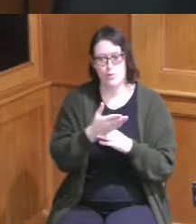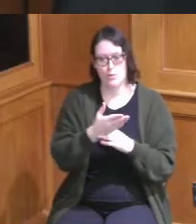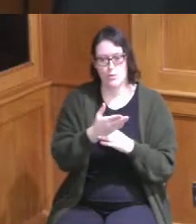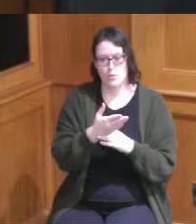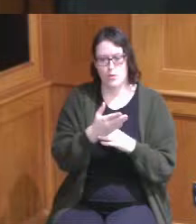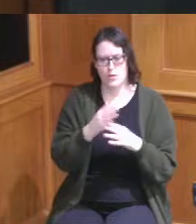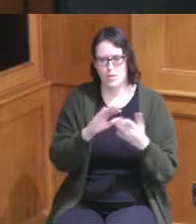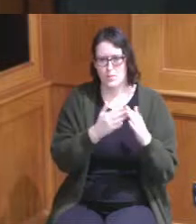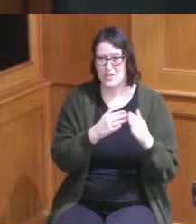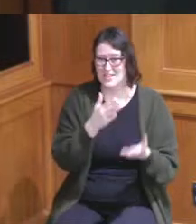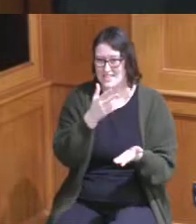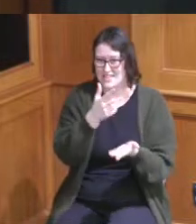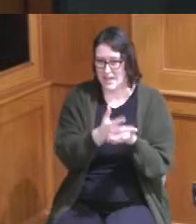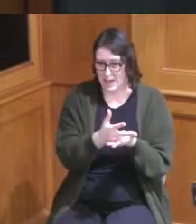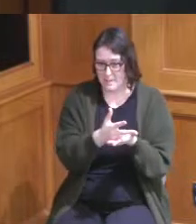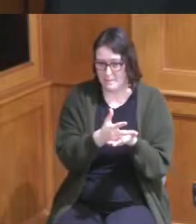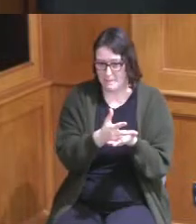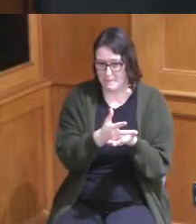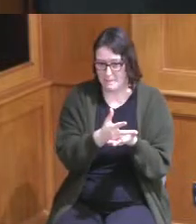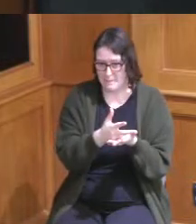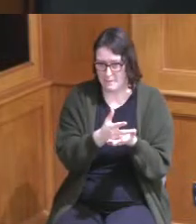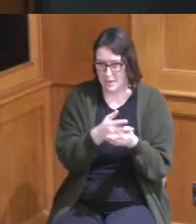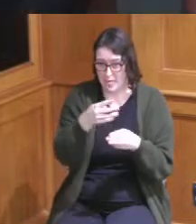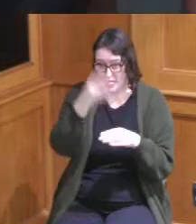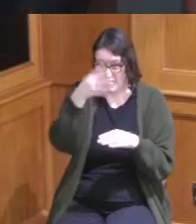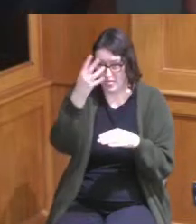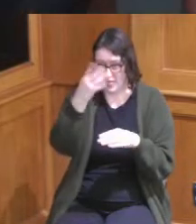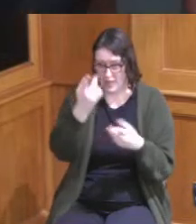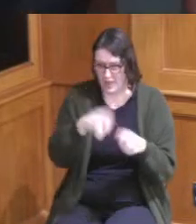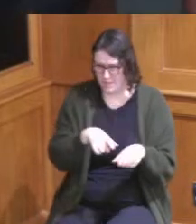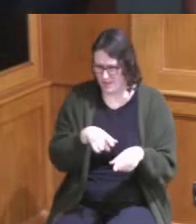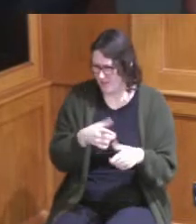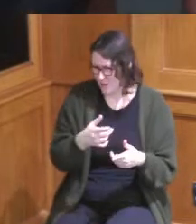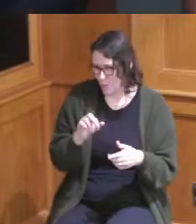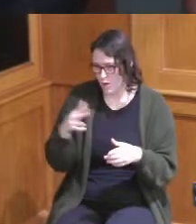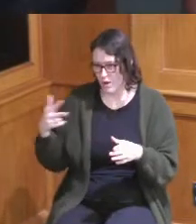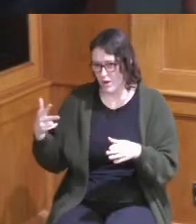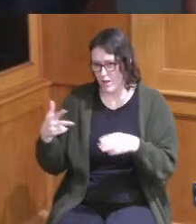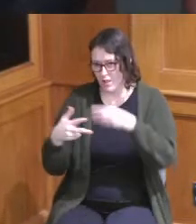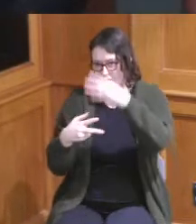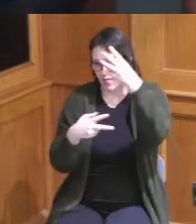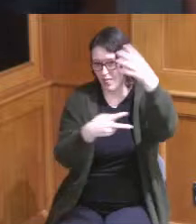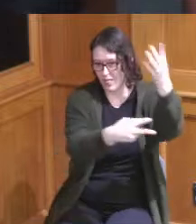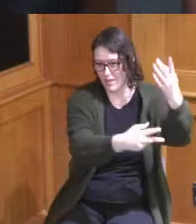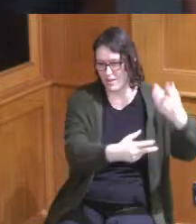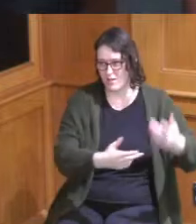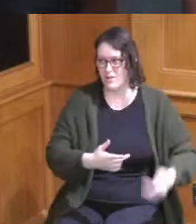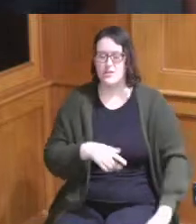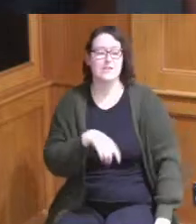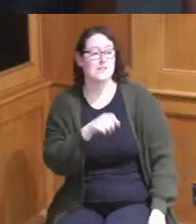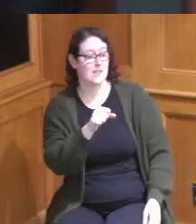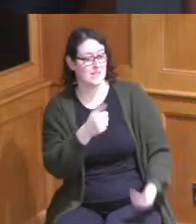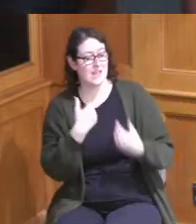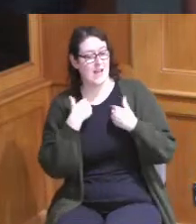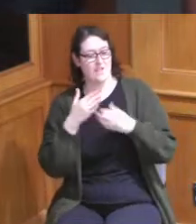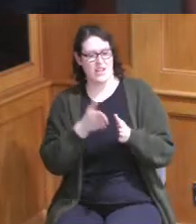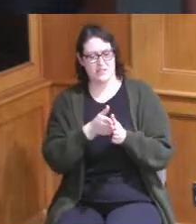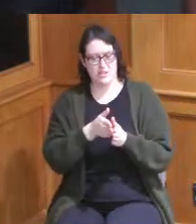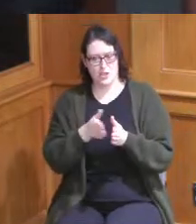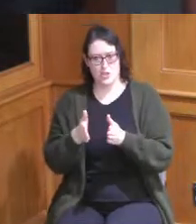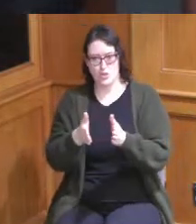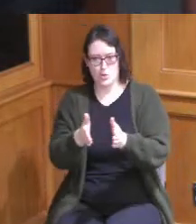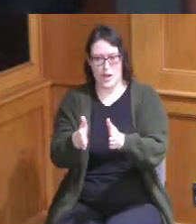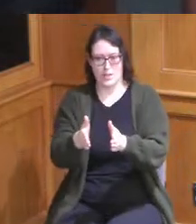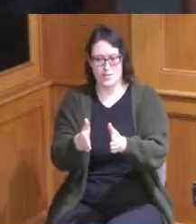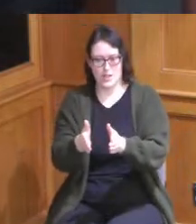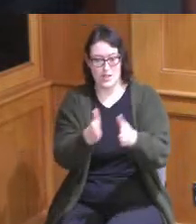stopped when this took place? Yes, so oftentimes, and you see this all over the country, they have these side tracks and they